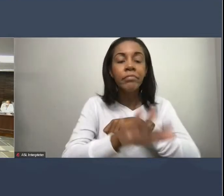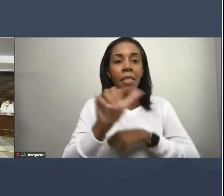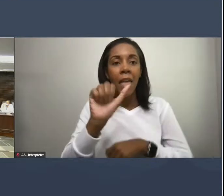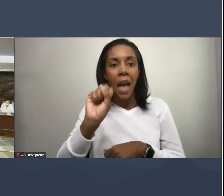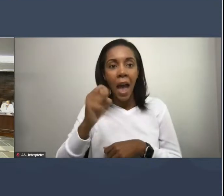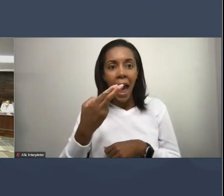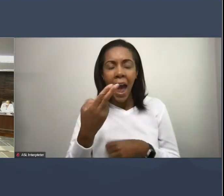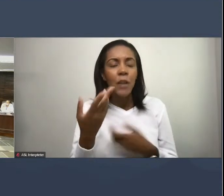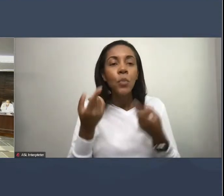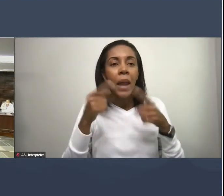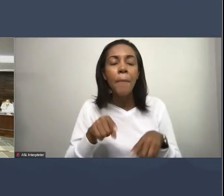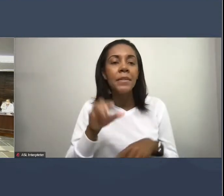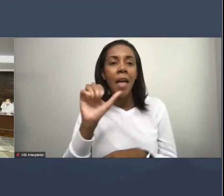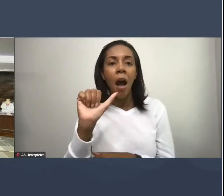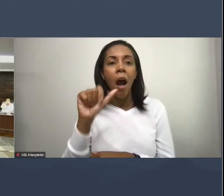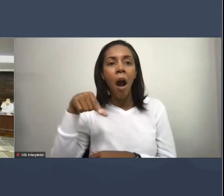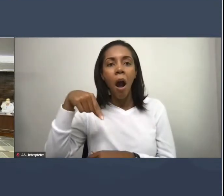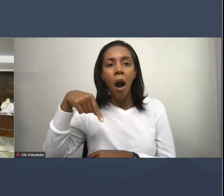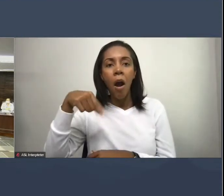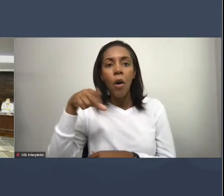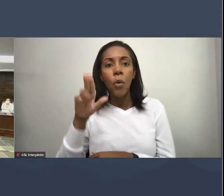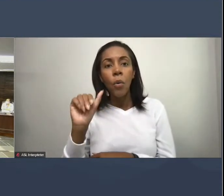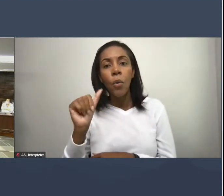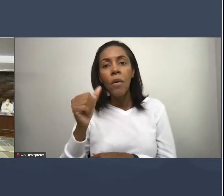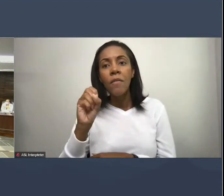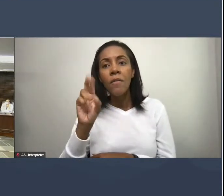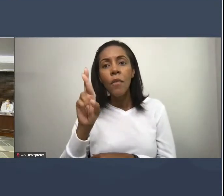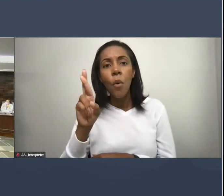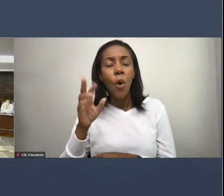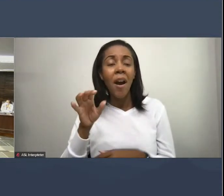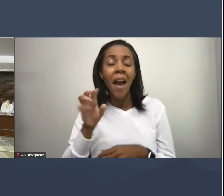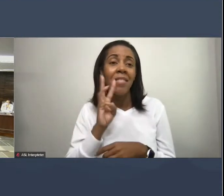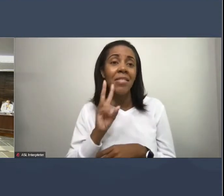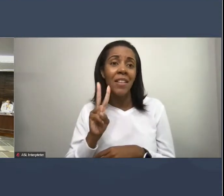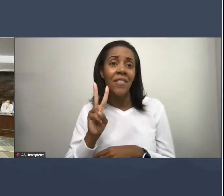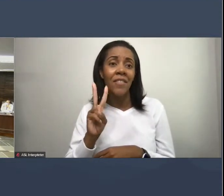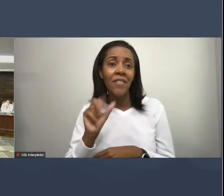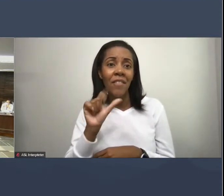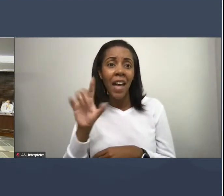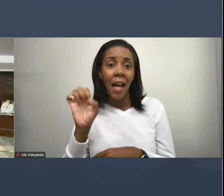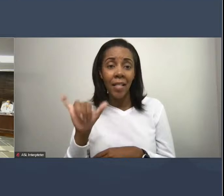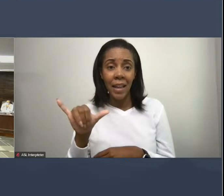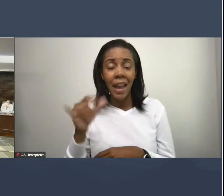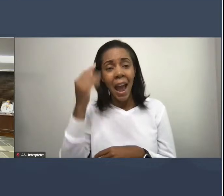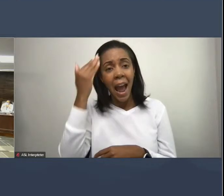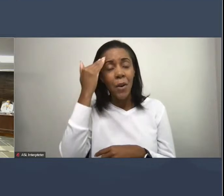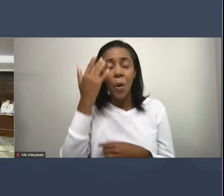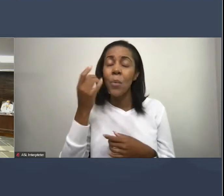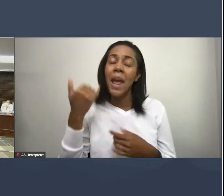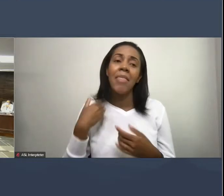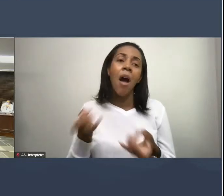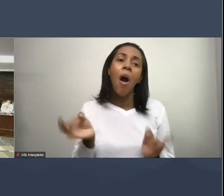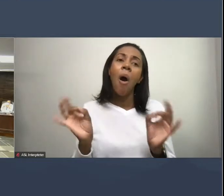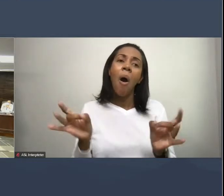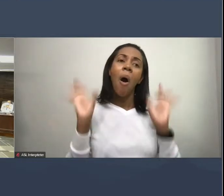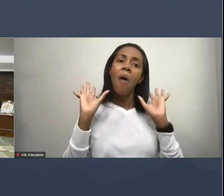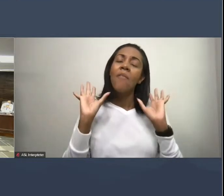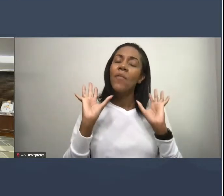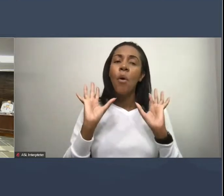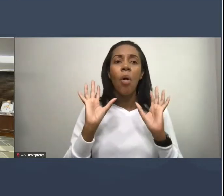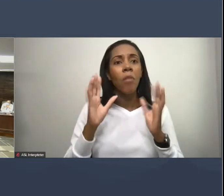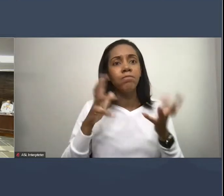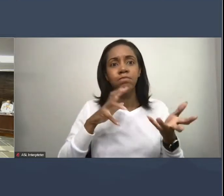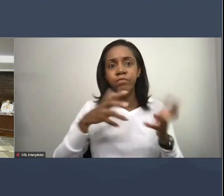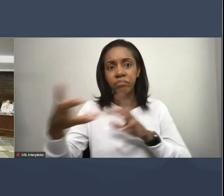of the valley? You know, I know we had that horrible spill up in central Tennessee near Nashville where we